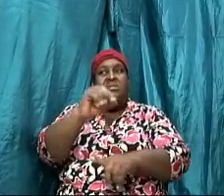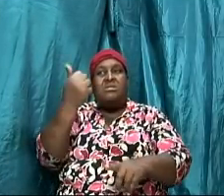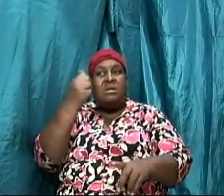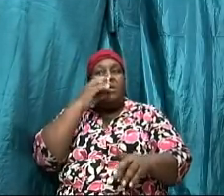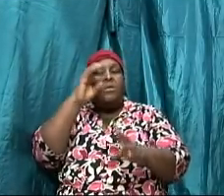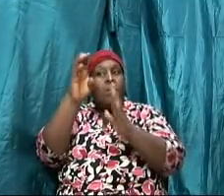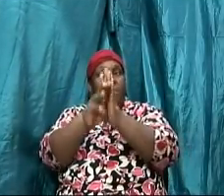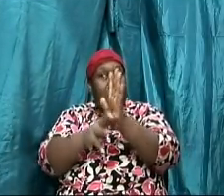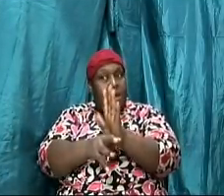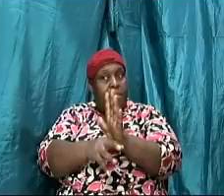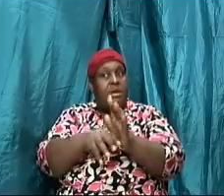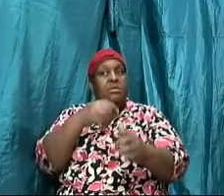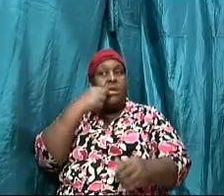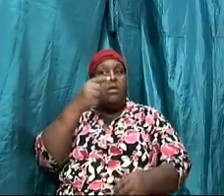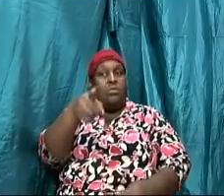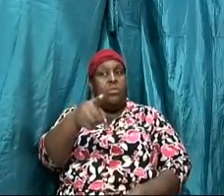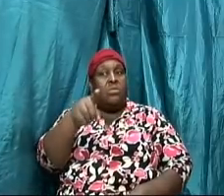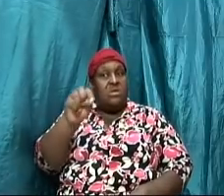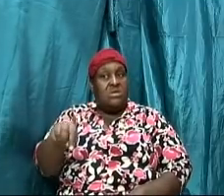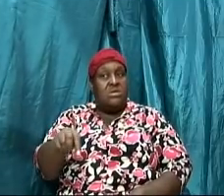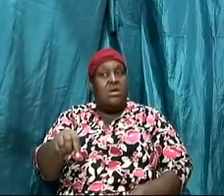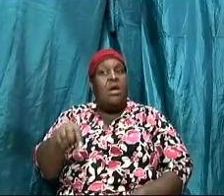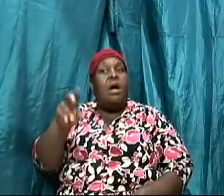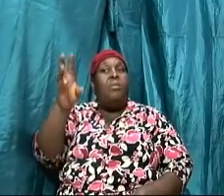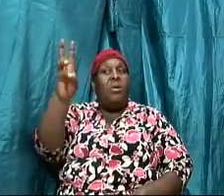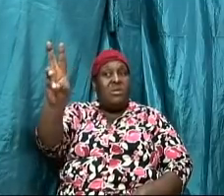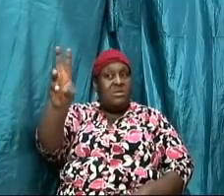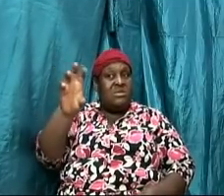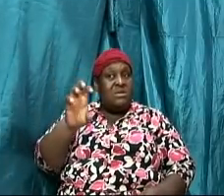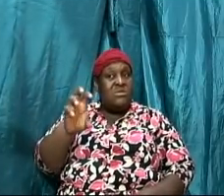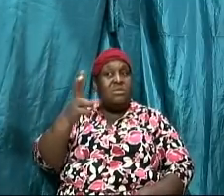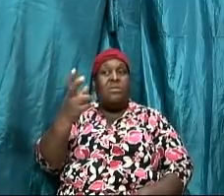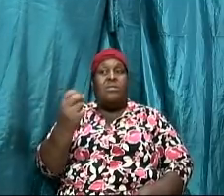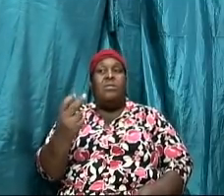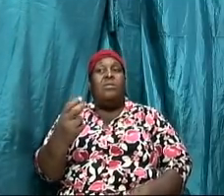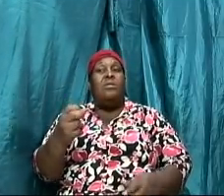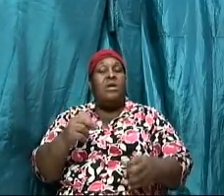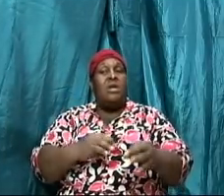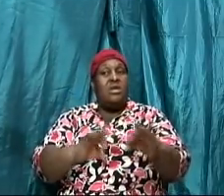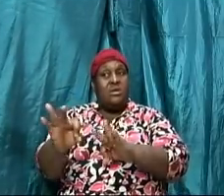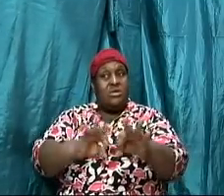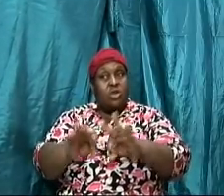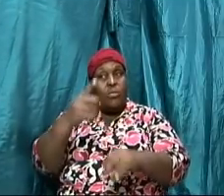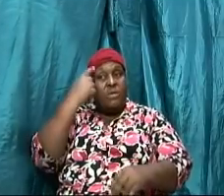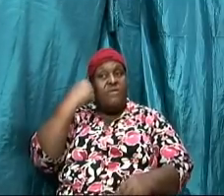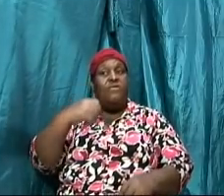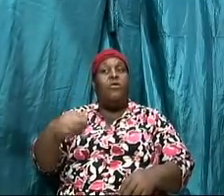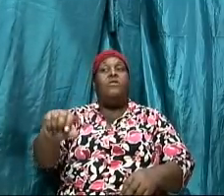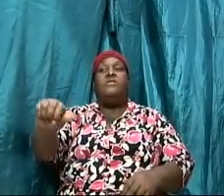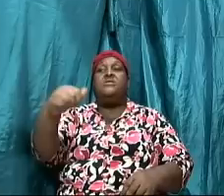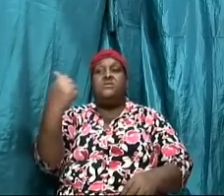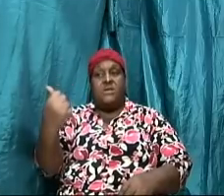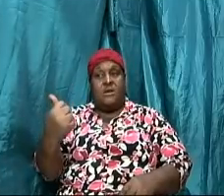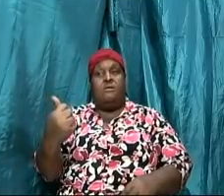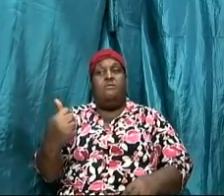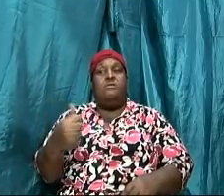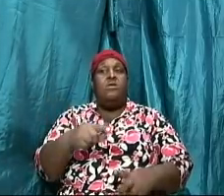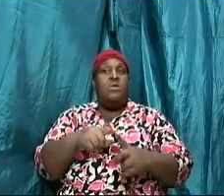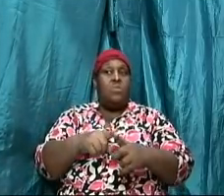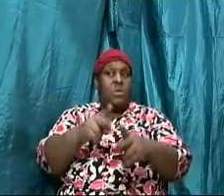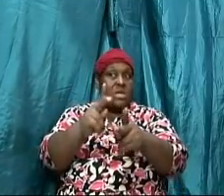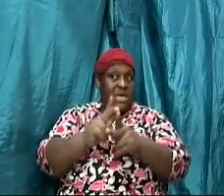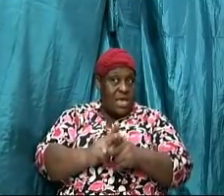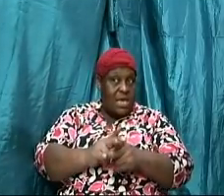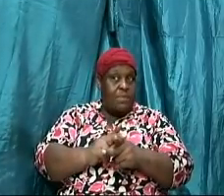this, but the 613 actually interprets for the ten. So we see now, when you're keeping the Sabbath,